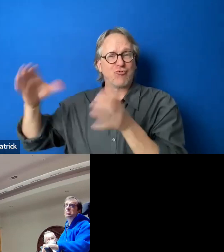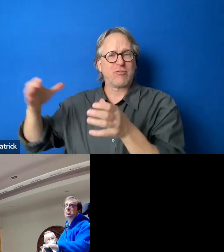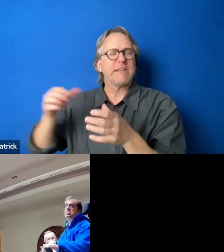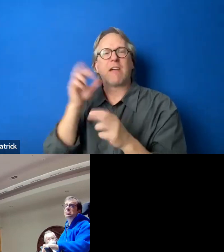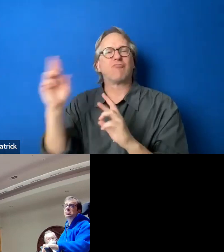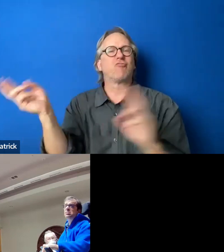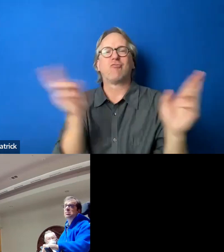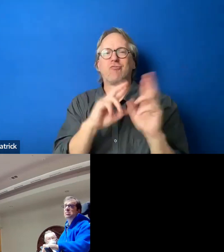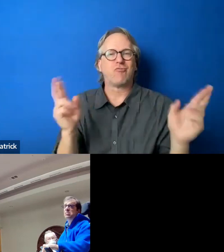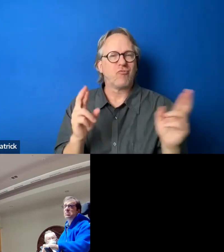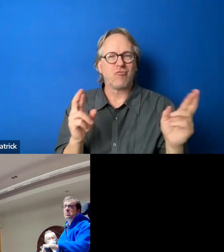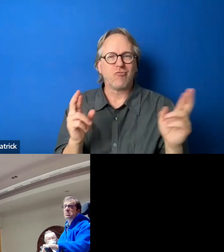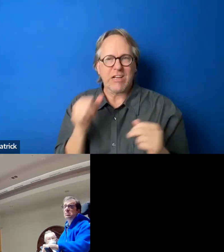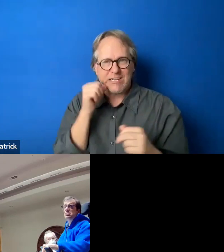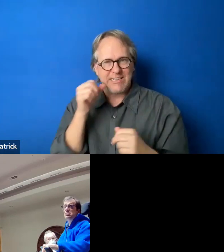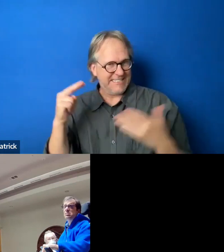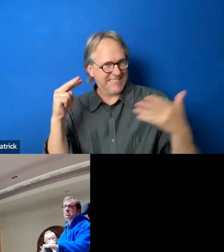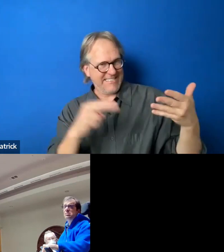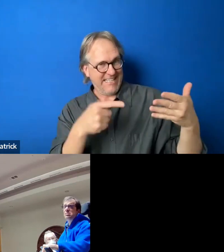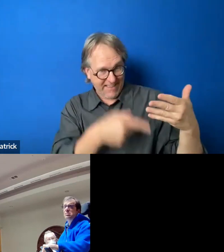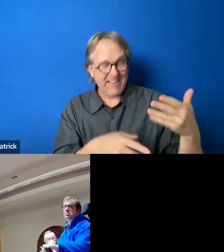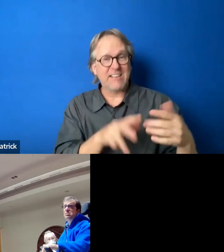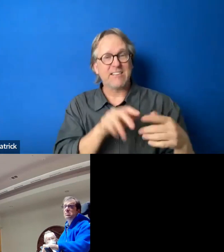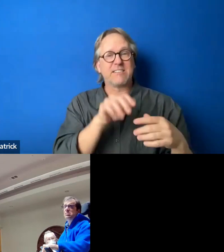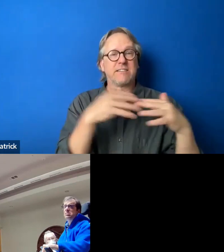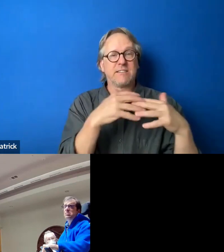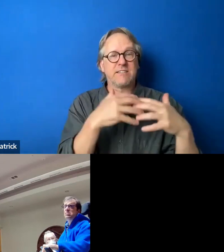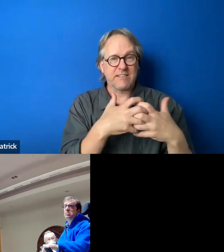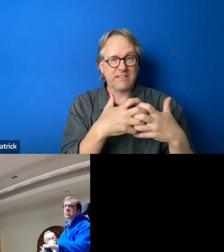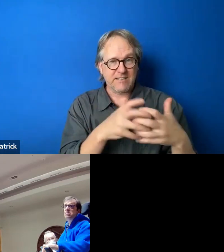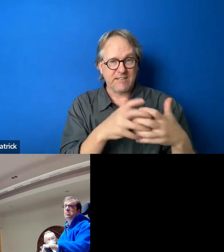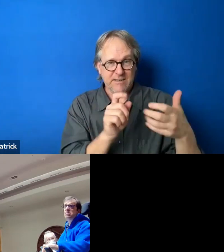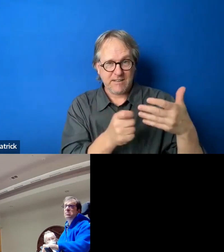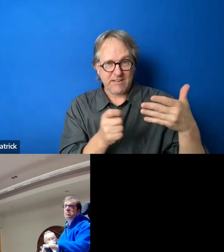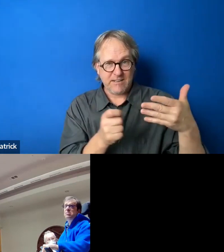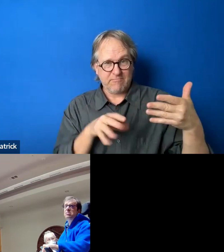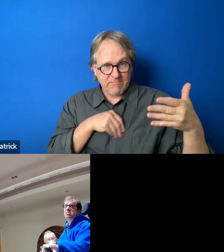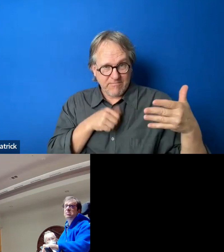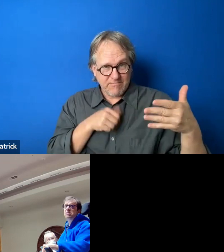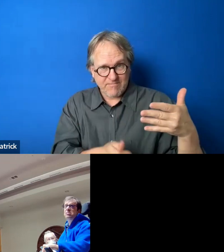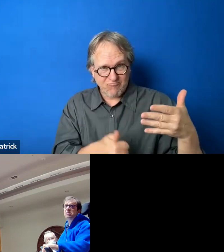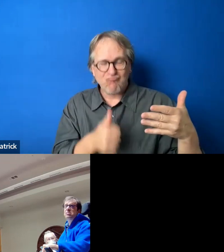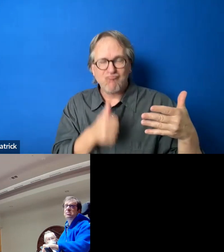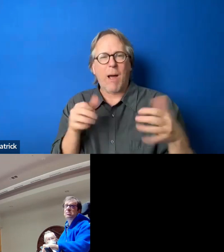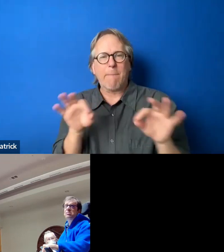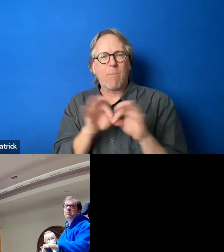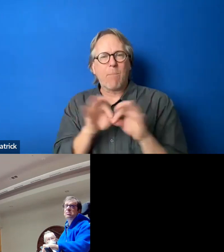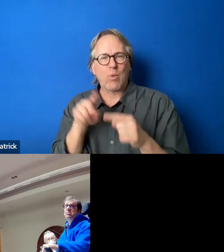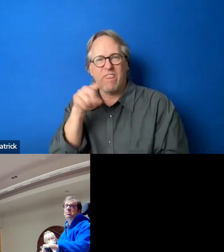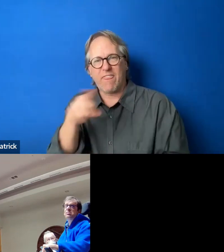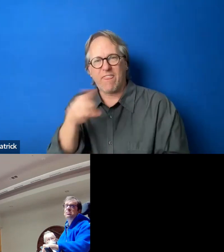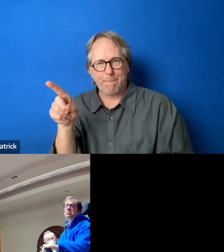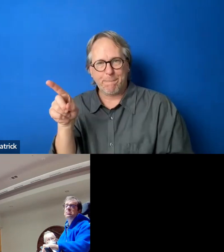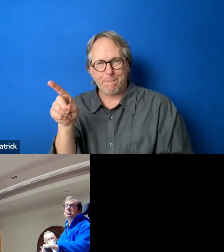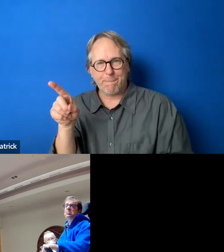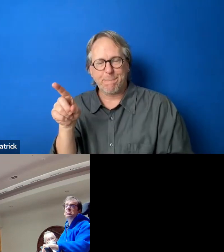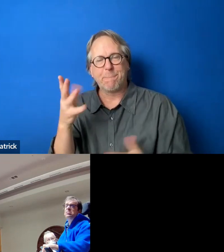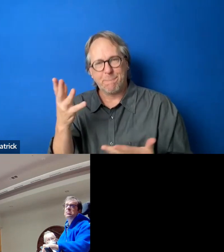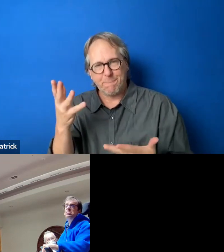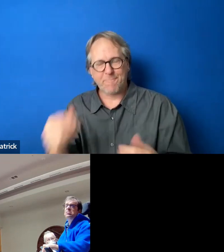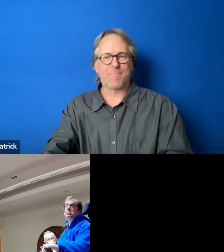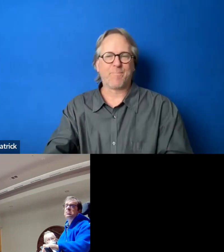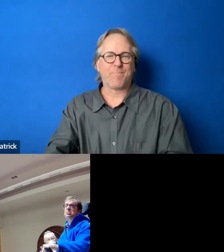not seeing this as an essential part of living our values and doing our anti-oppression work.